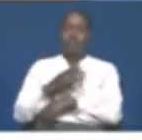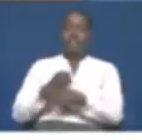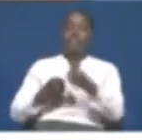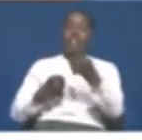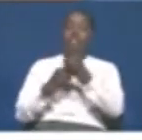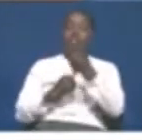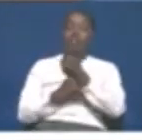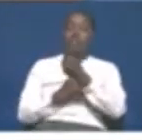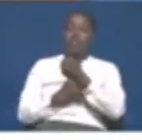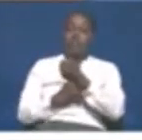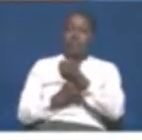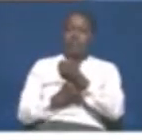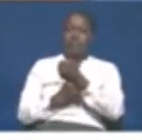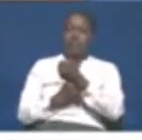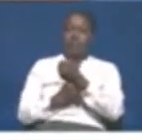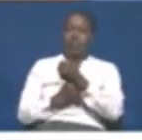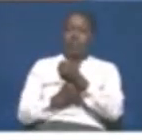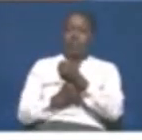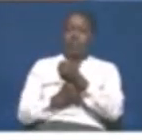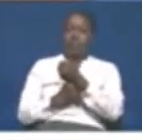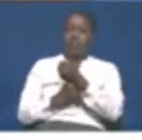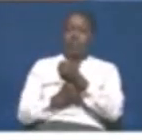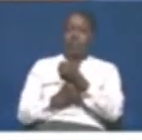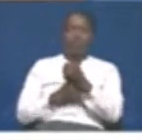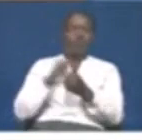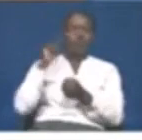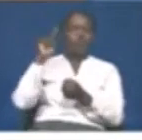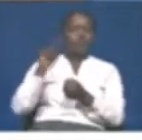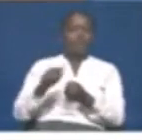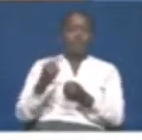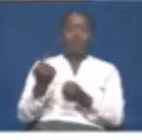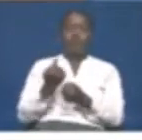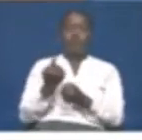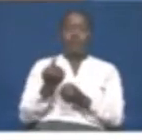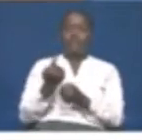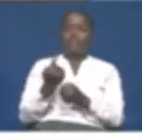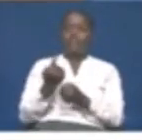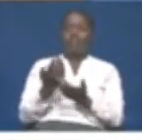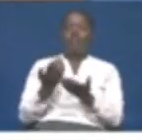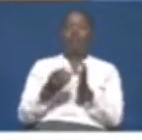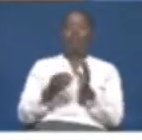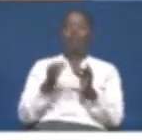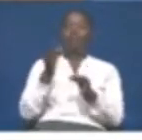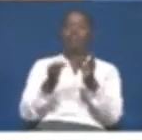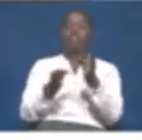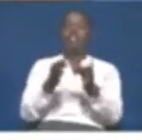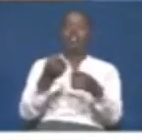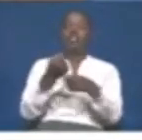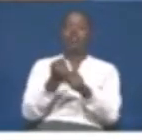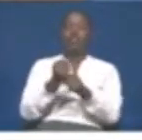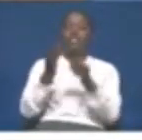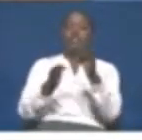judiciary, we can not only dispense justice, make justice